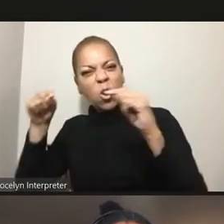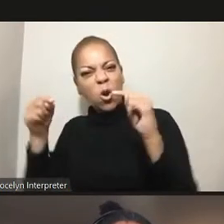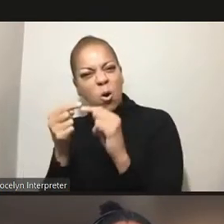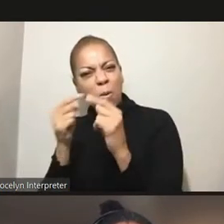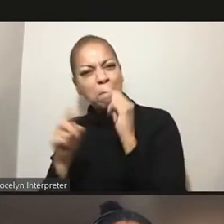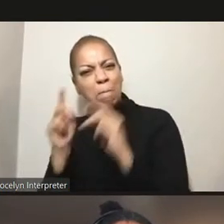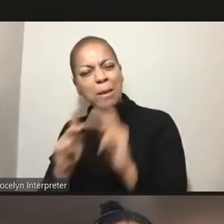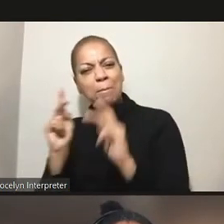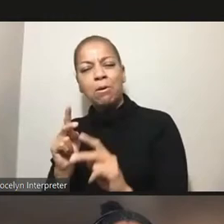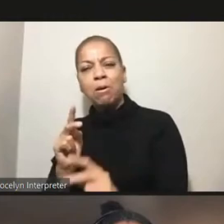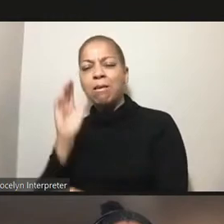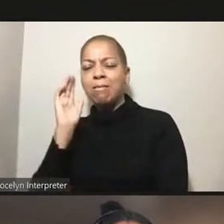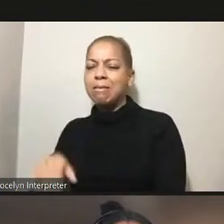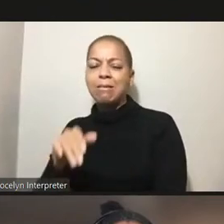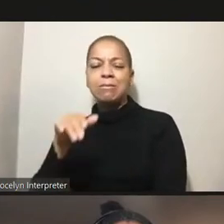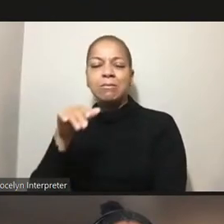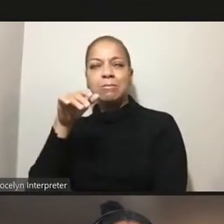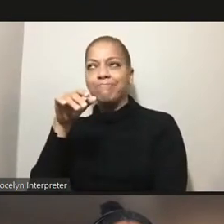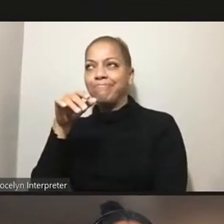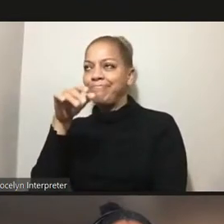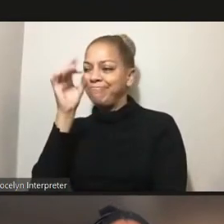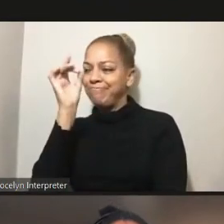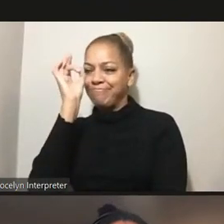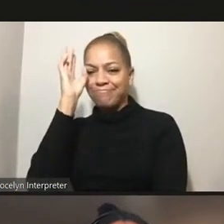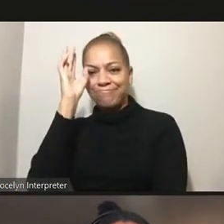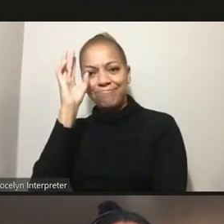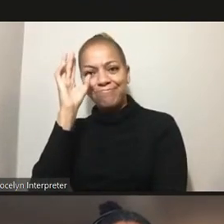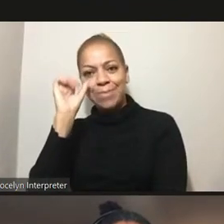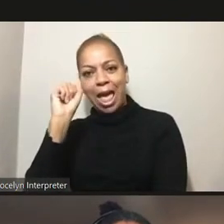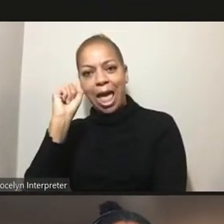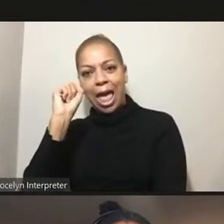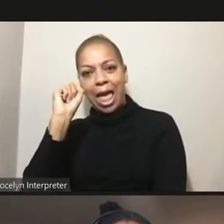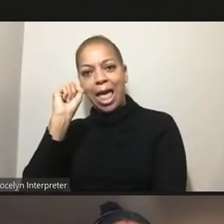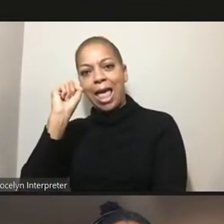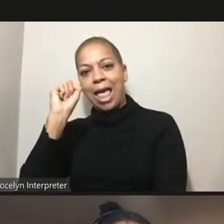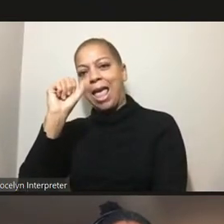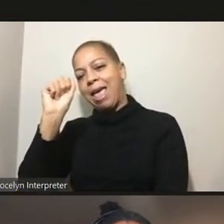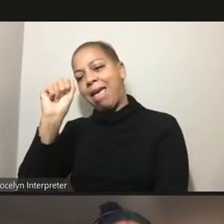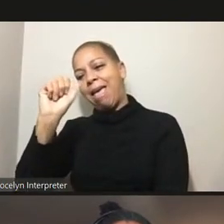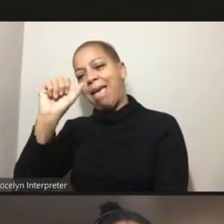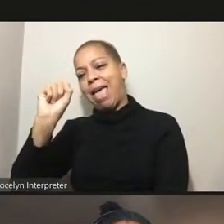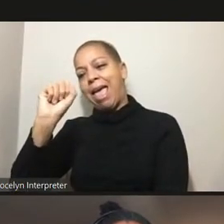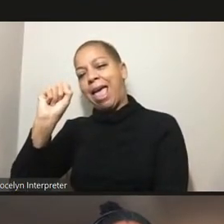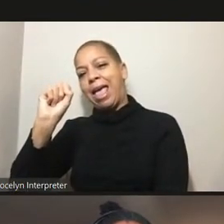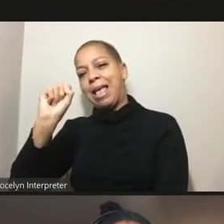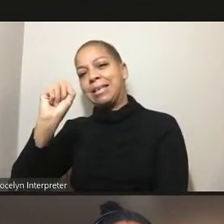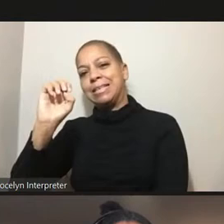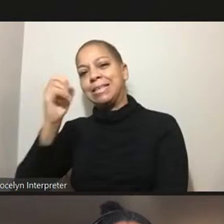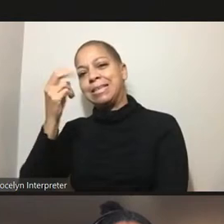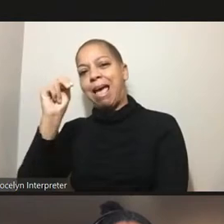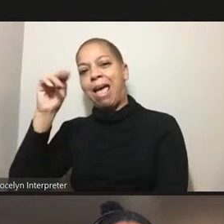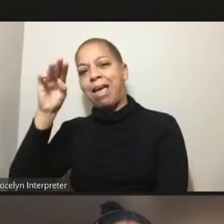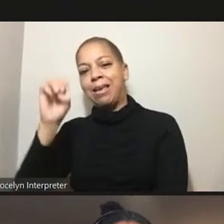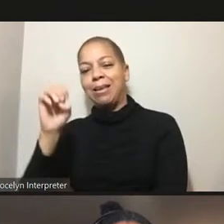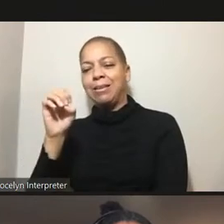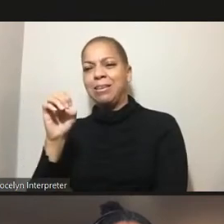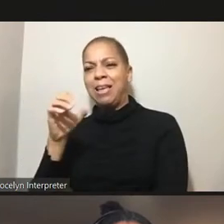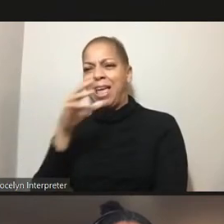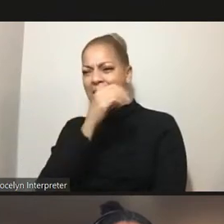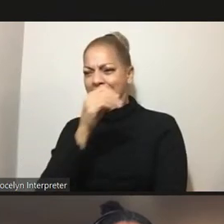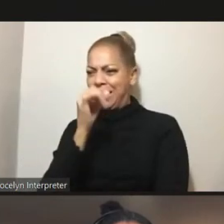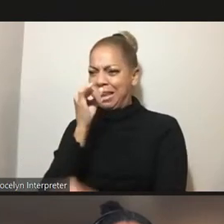is asinine in the extreme. And for an institution to actually support that kind